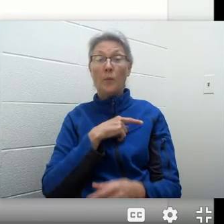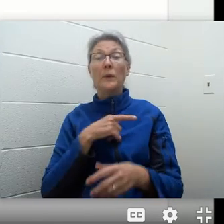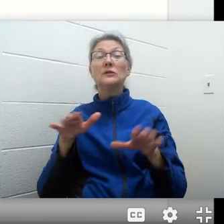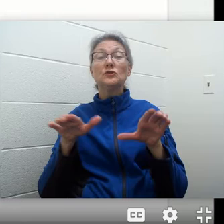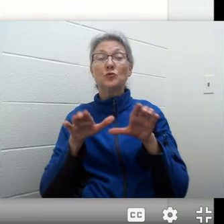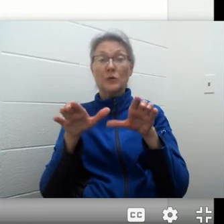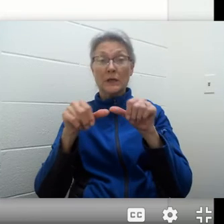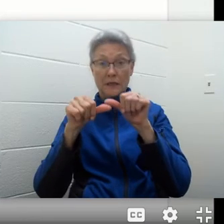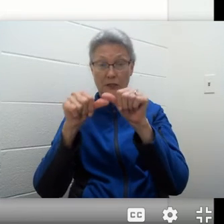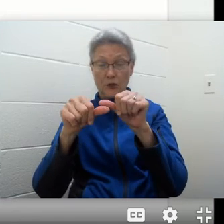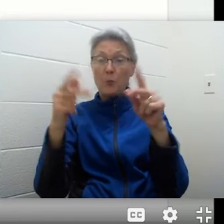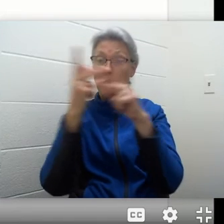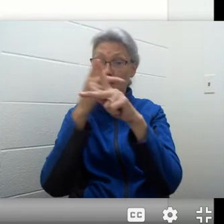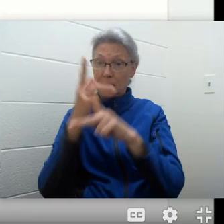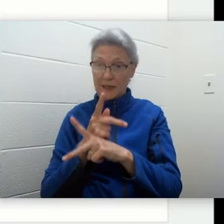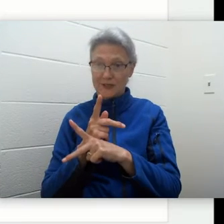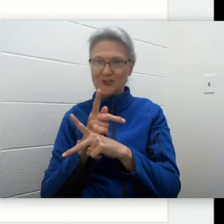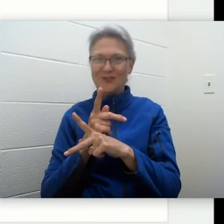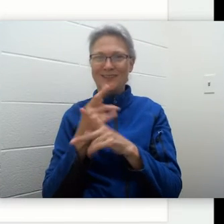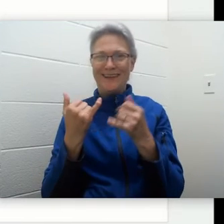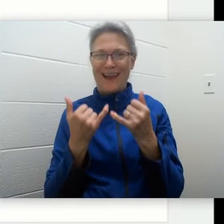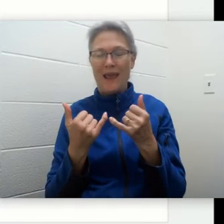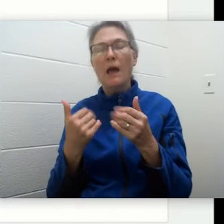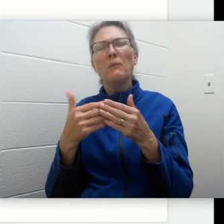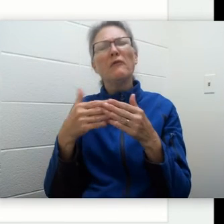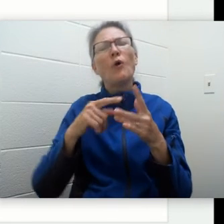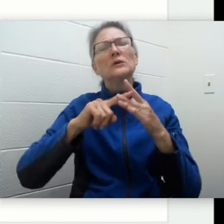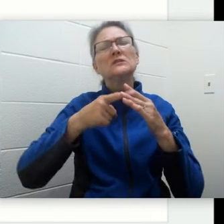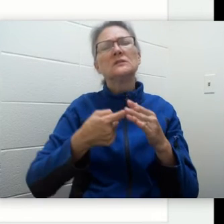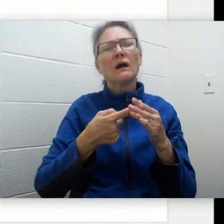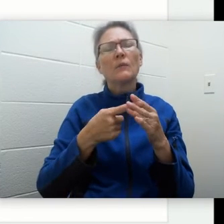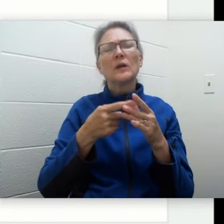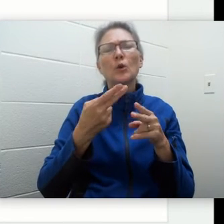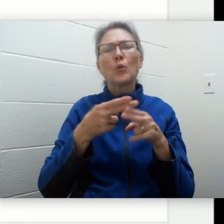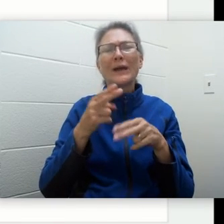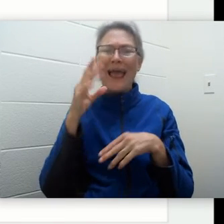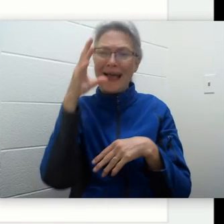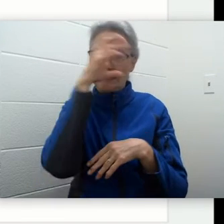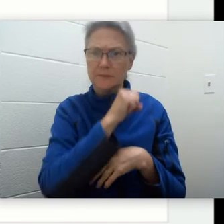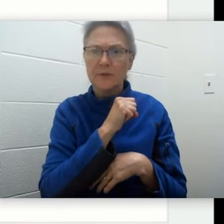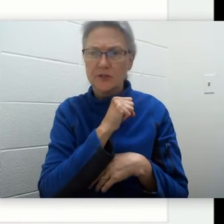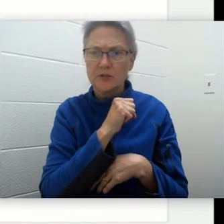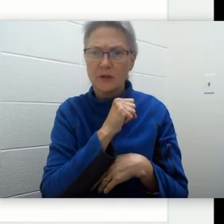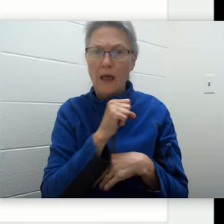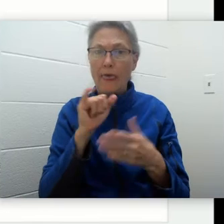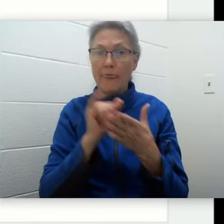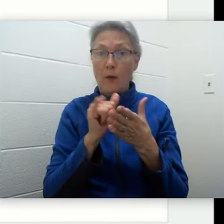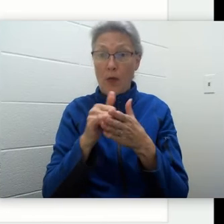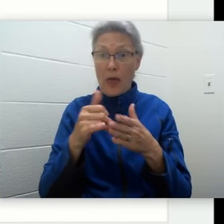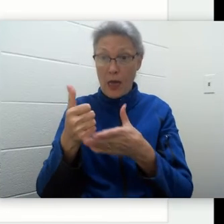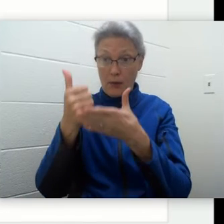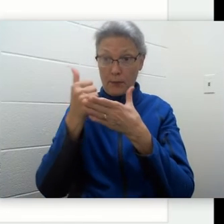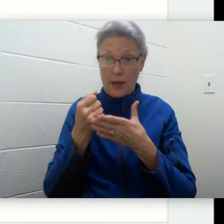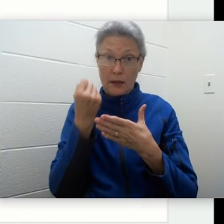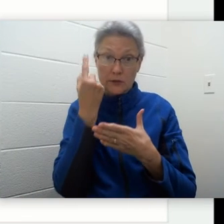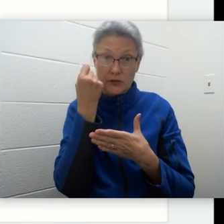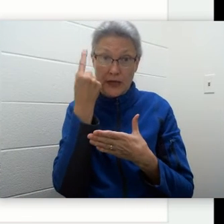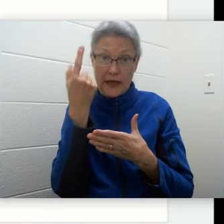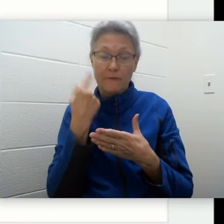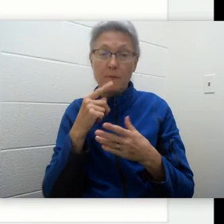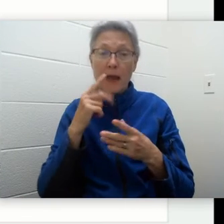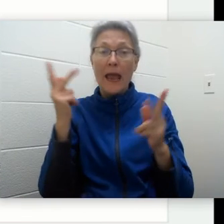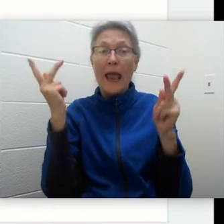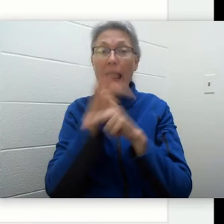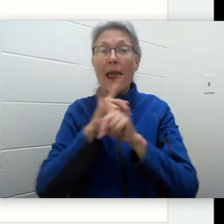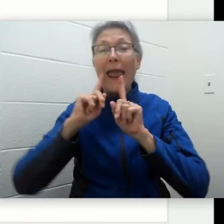multiplication, you guys. Before we even get started, I'm just going to do a quick estimation because that will allow me to understand if my product,